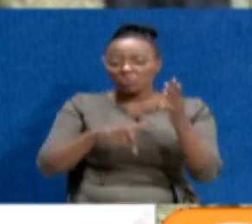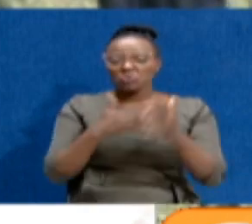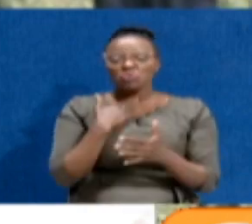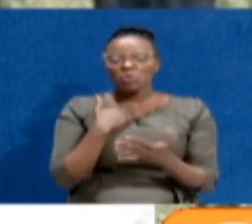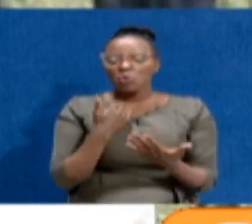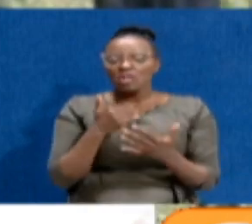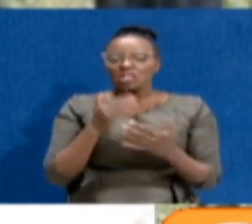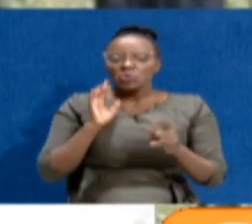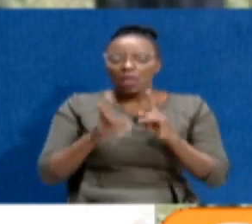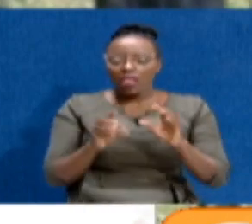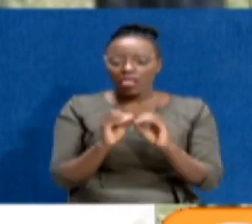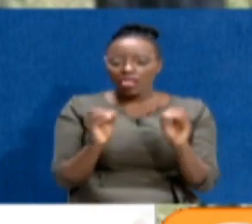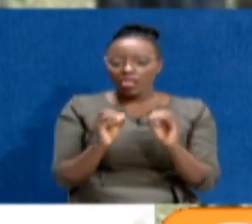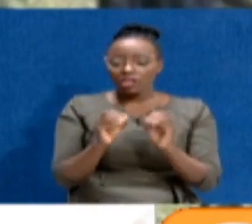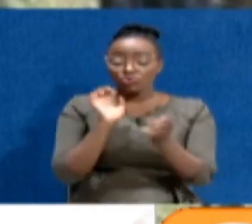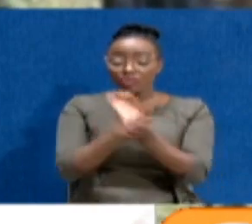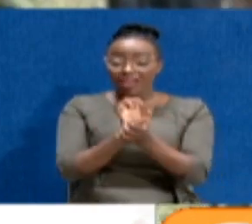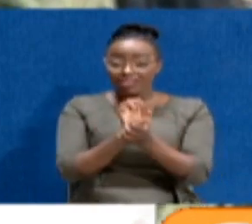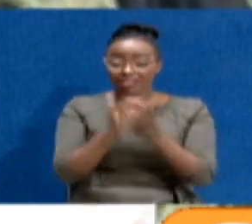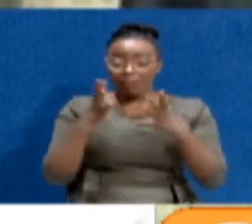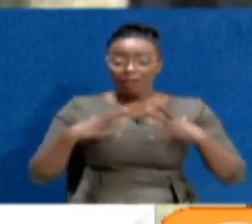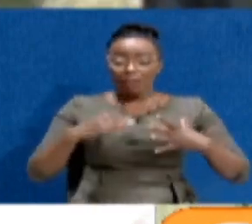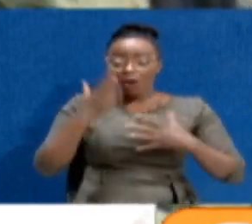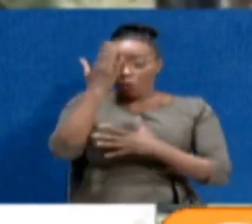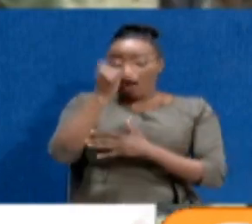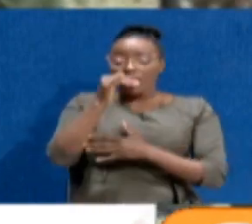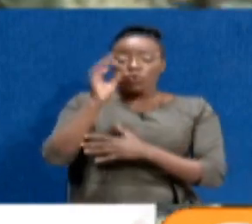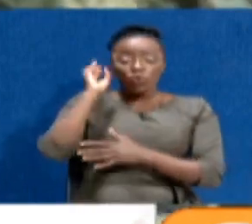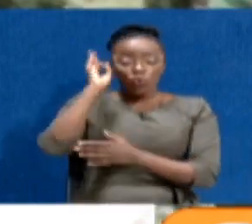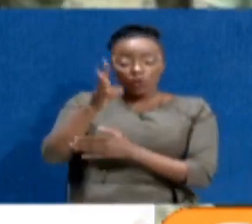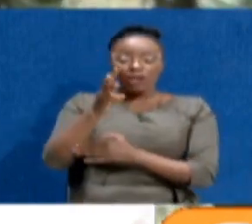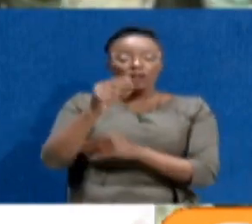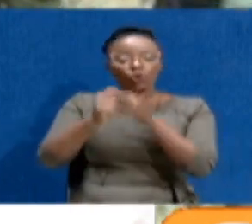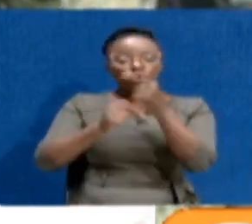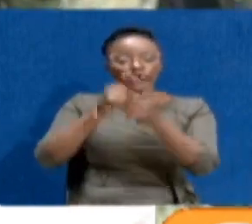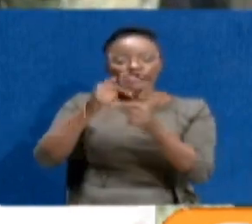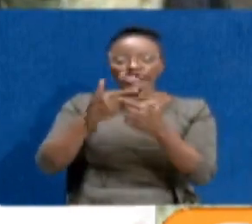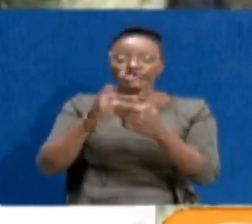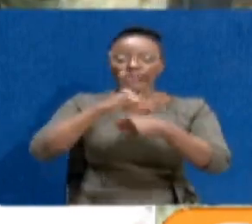we do not want to rush to make arrests, because it will only escalate the situation.